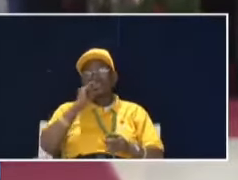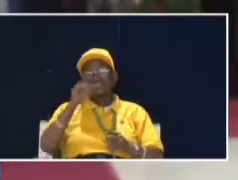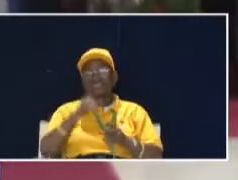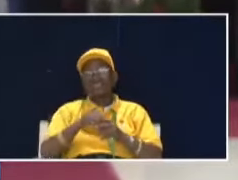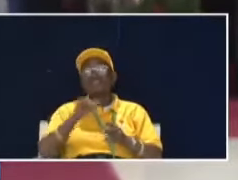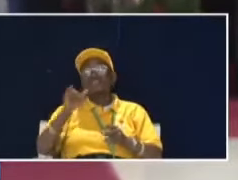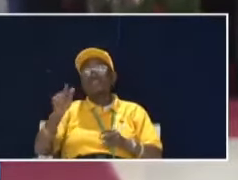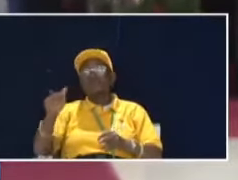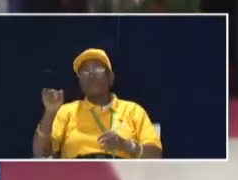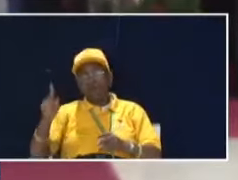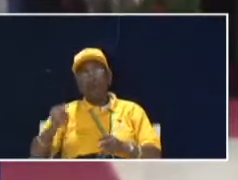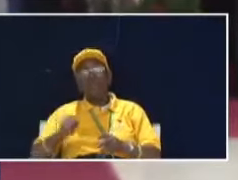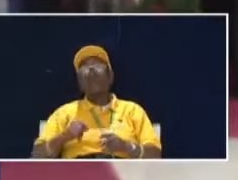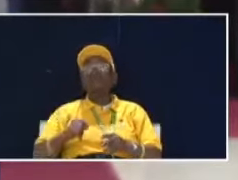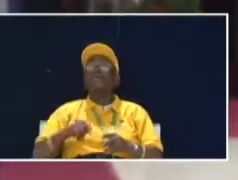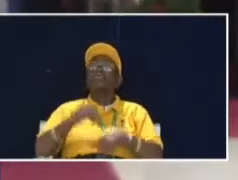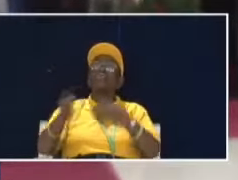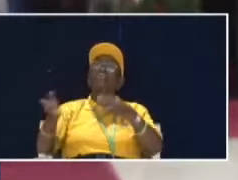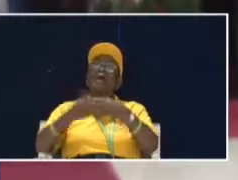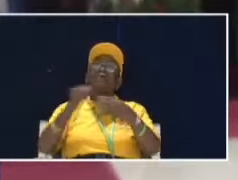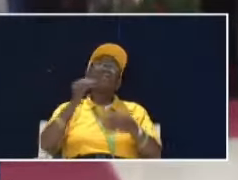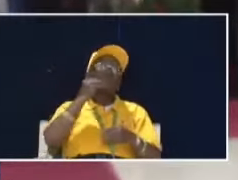home, the second baby would have come.